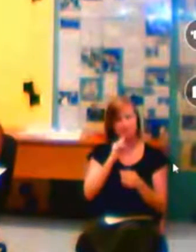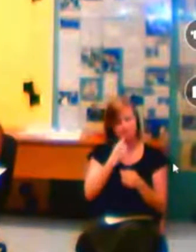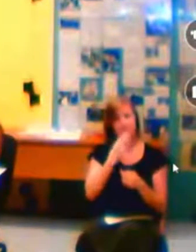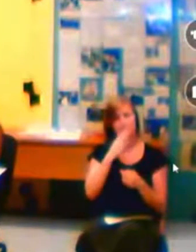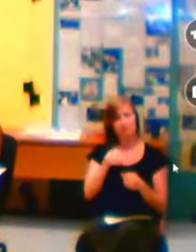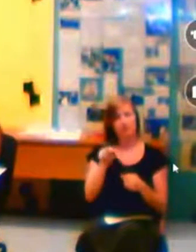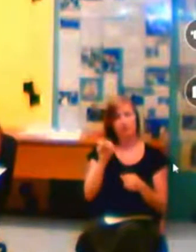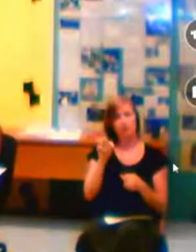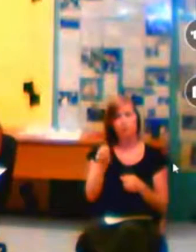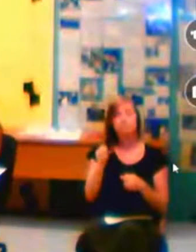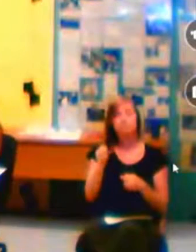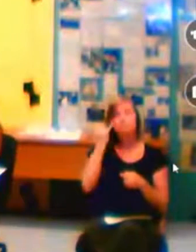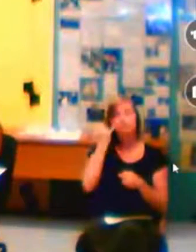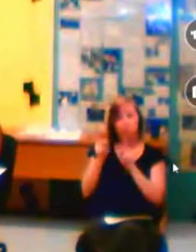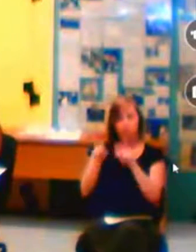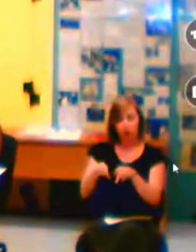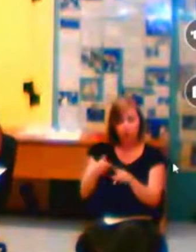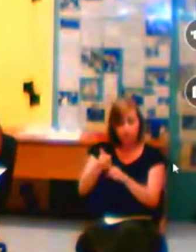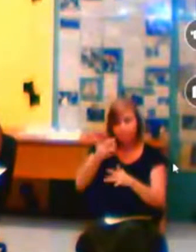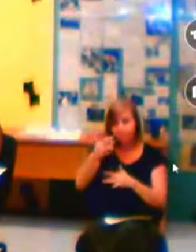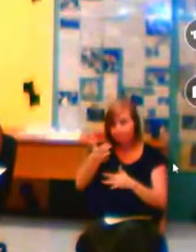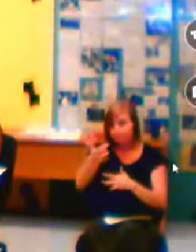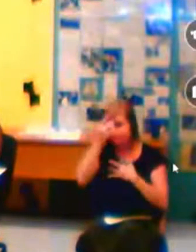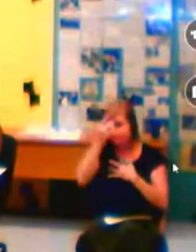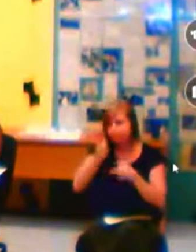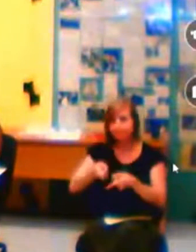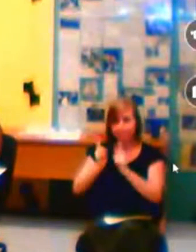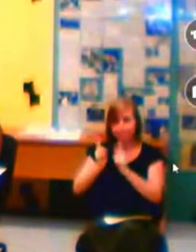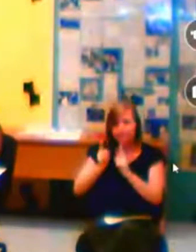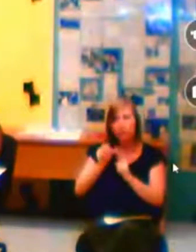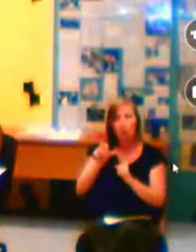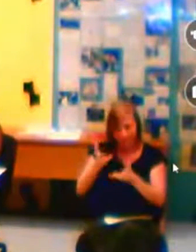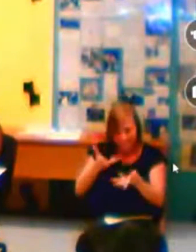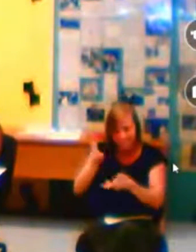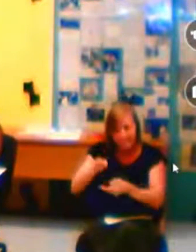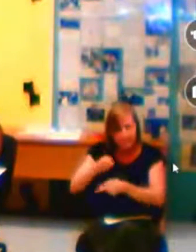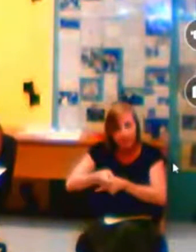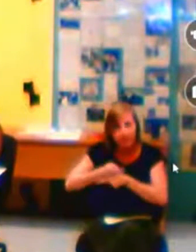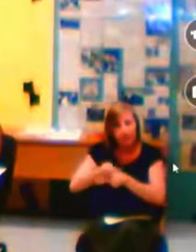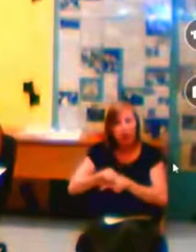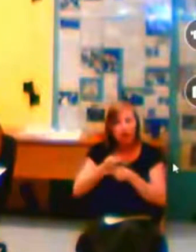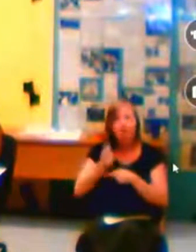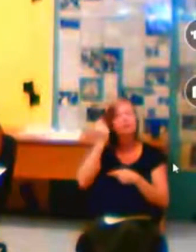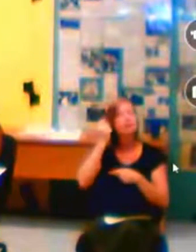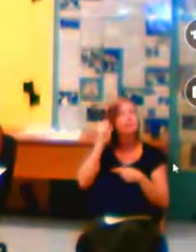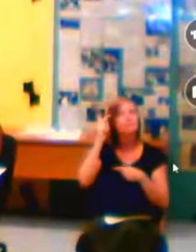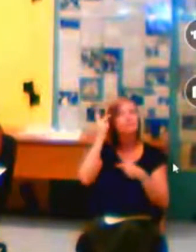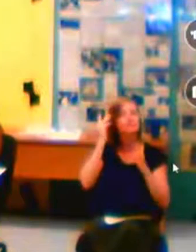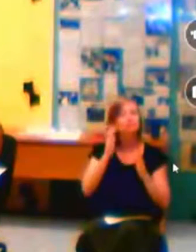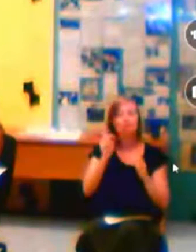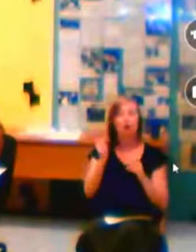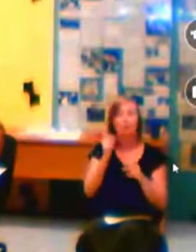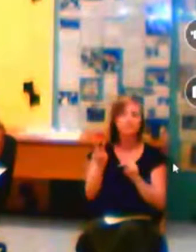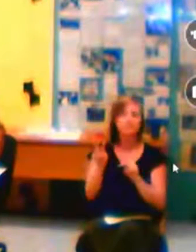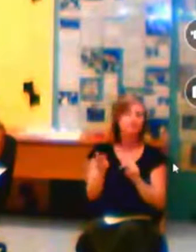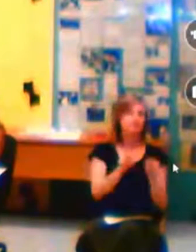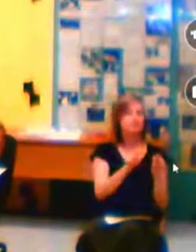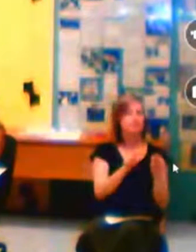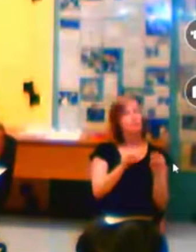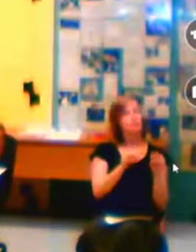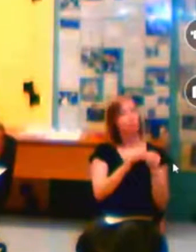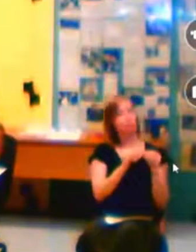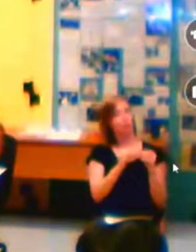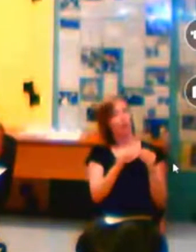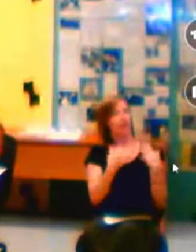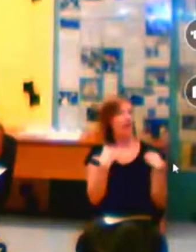not allow people to get that treatment because it's too much spending. This is really bad news for people who are seriously